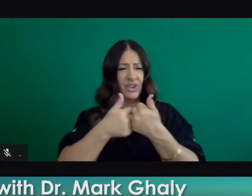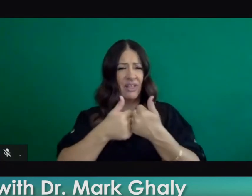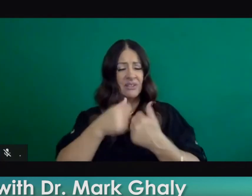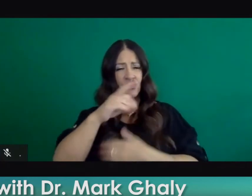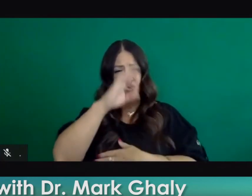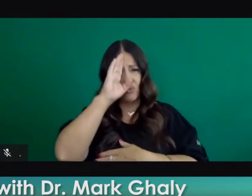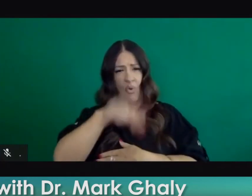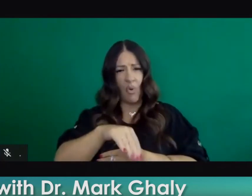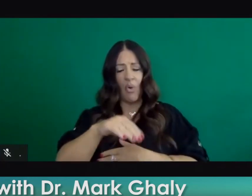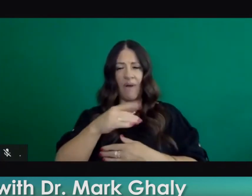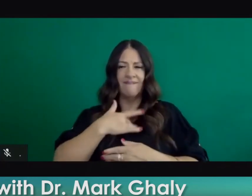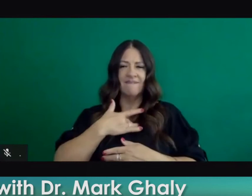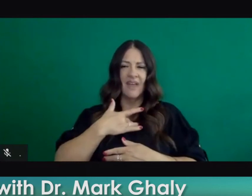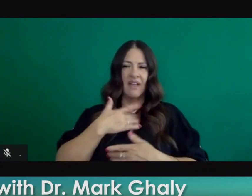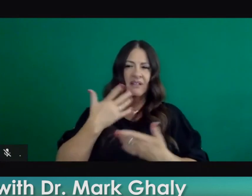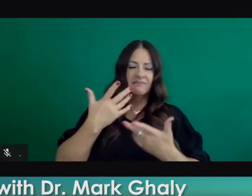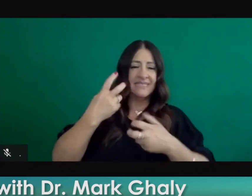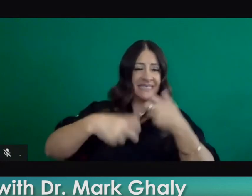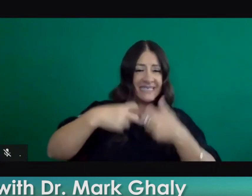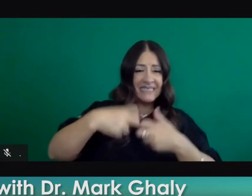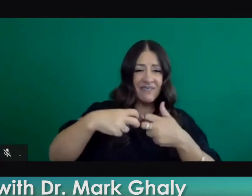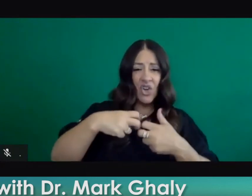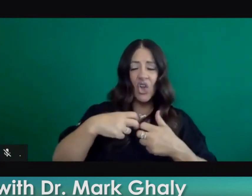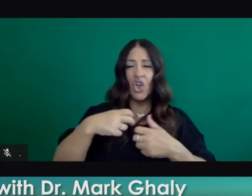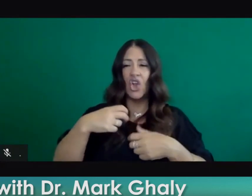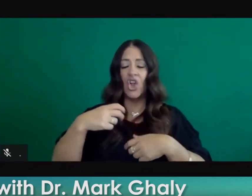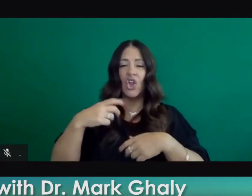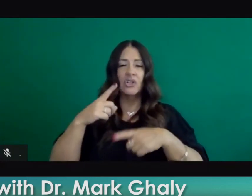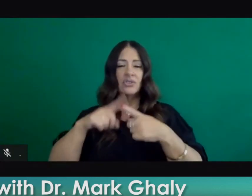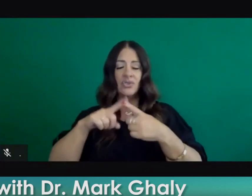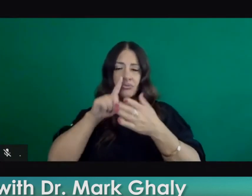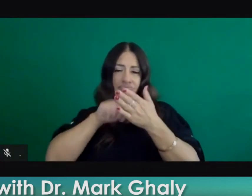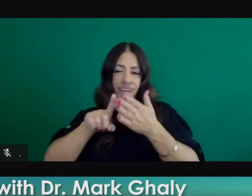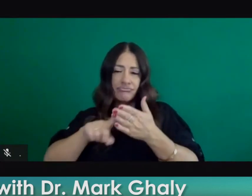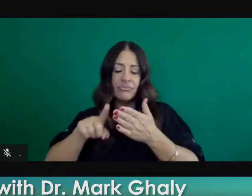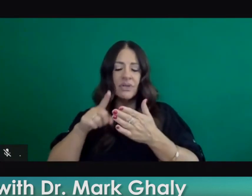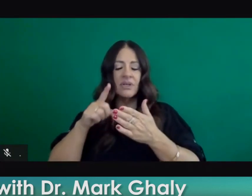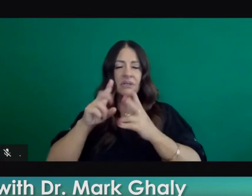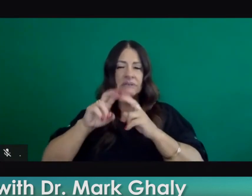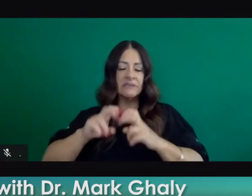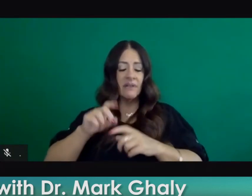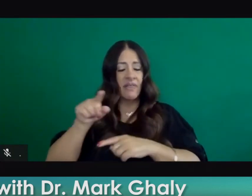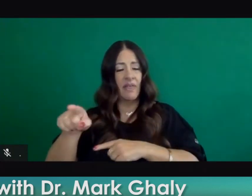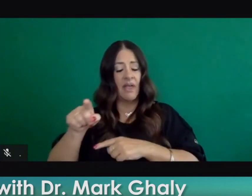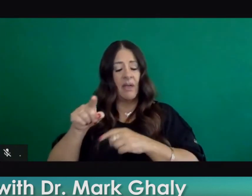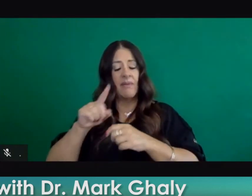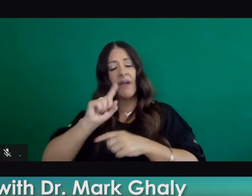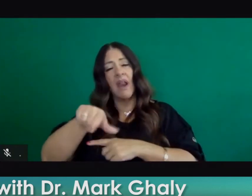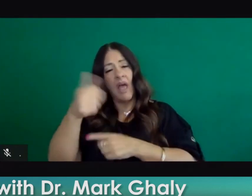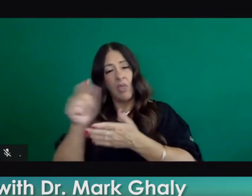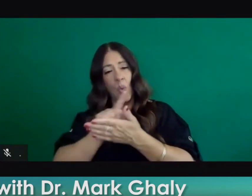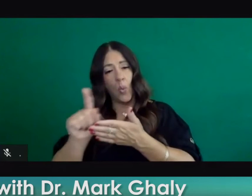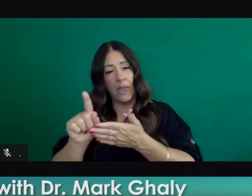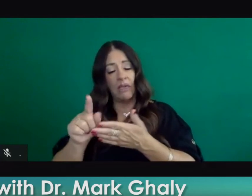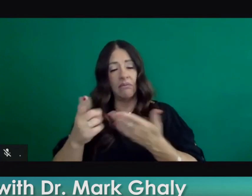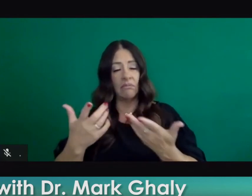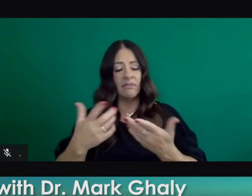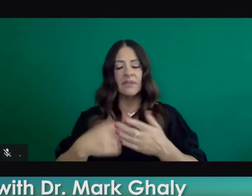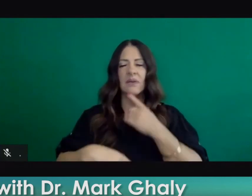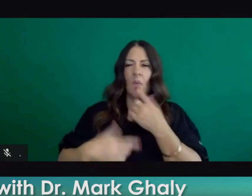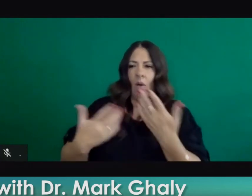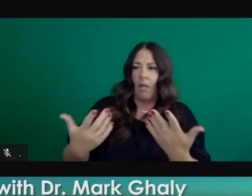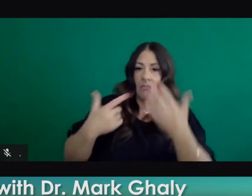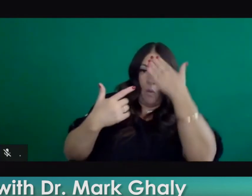halfway there. How difficult is it to scale the rest of the mountain? Well, hopefully the same activities